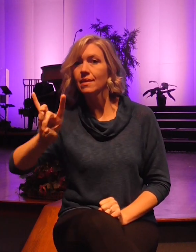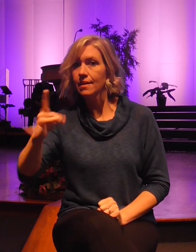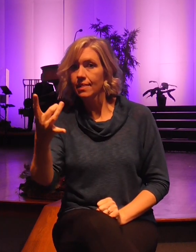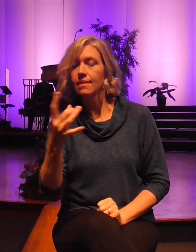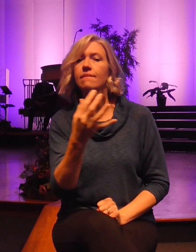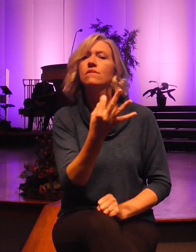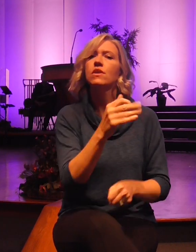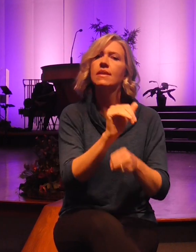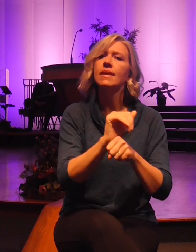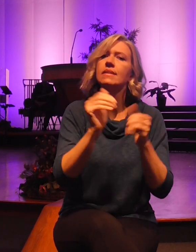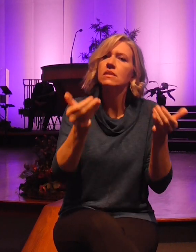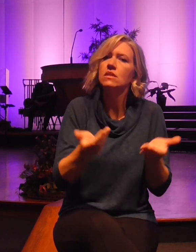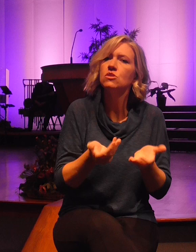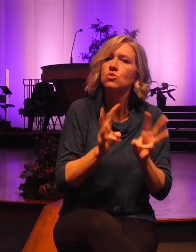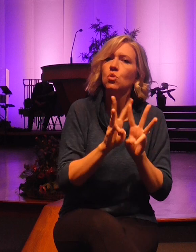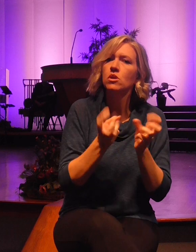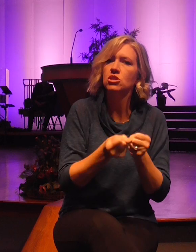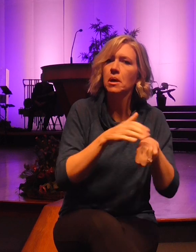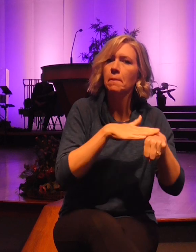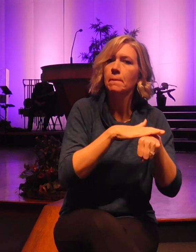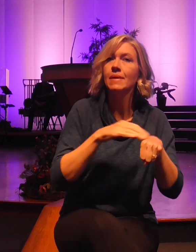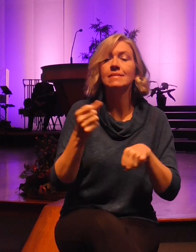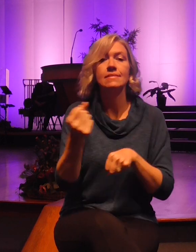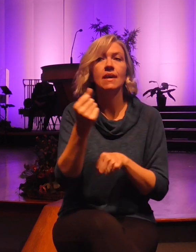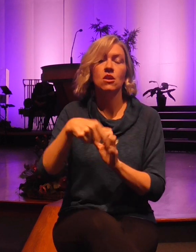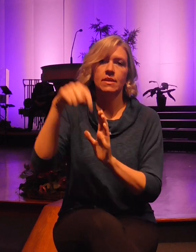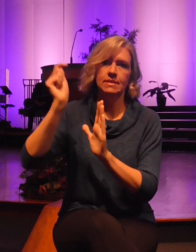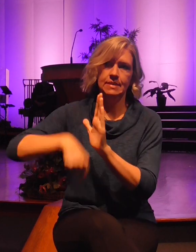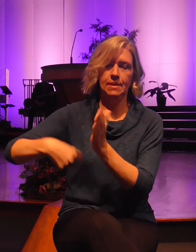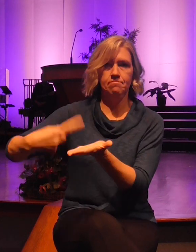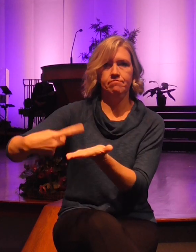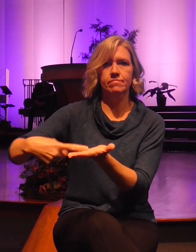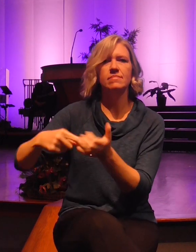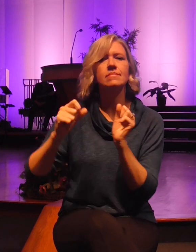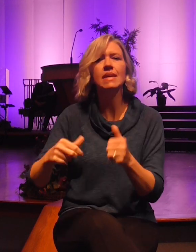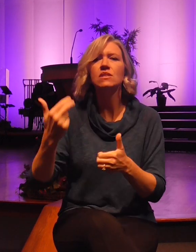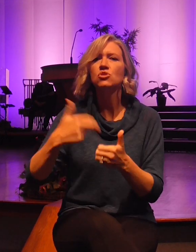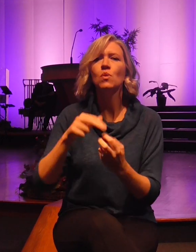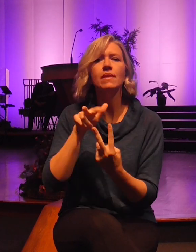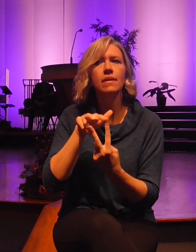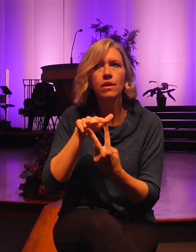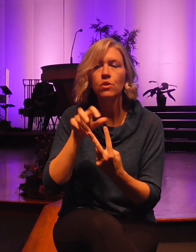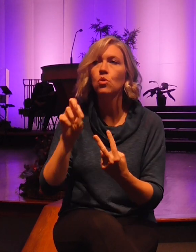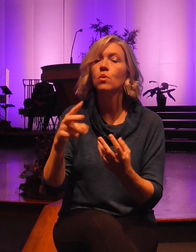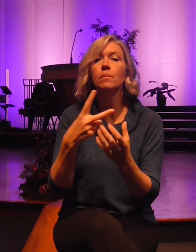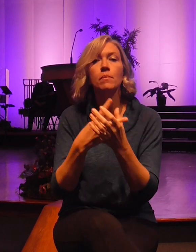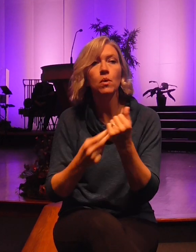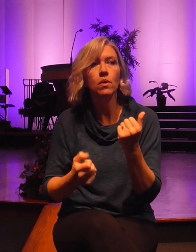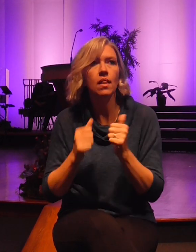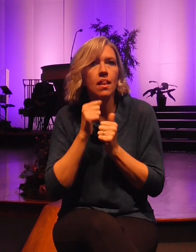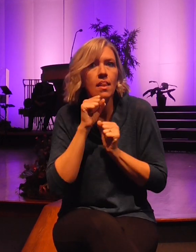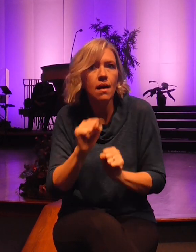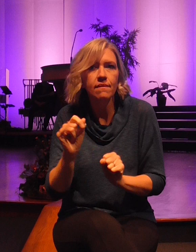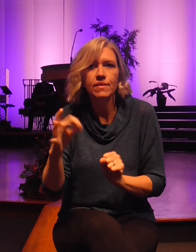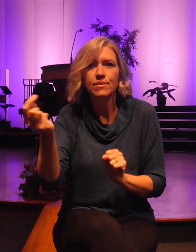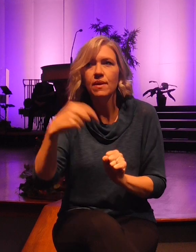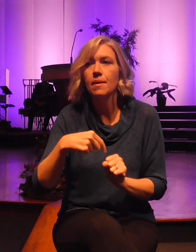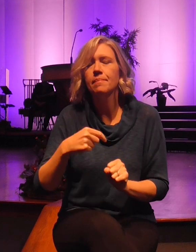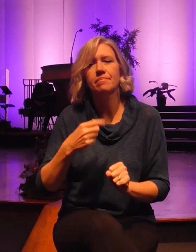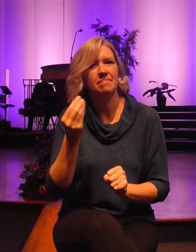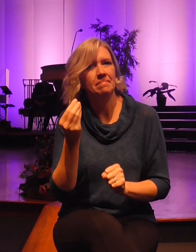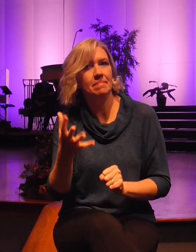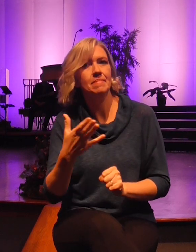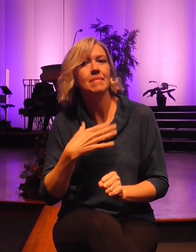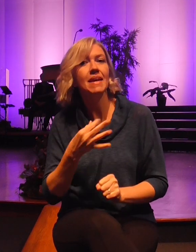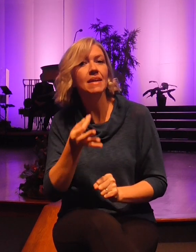workshop, and Saturday is a deep dive. You can be with us for either or both of them. We'd love to have you there. And oh, by the way, my expert, wonderful